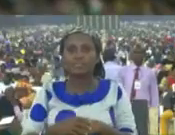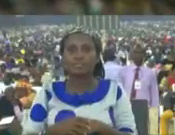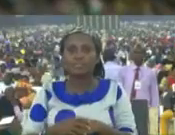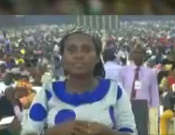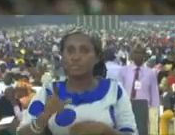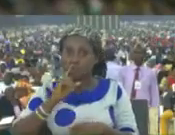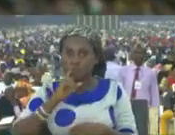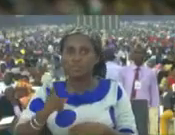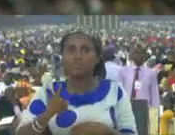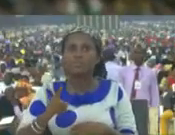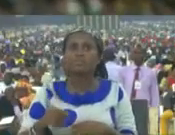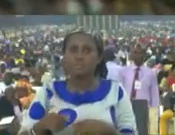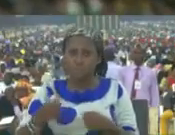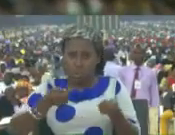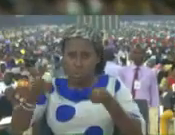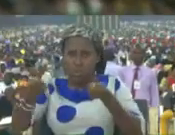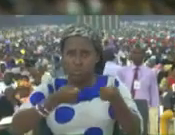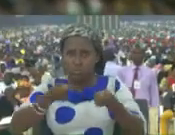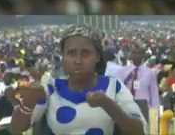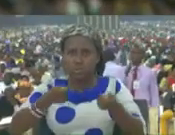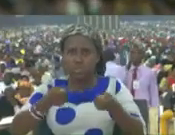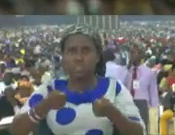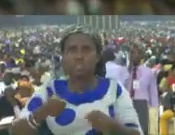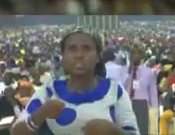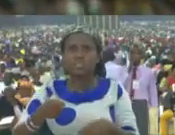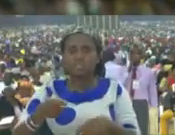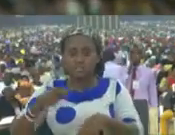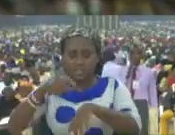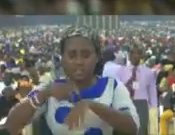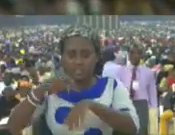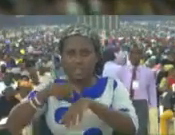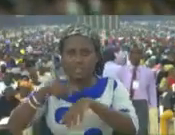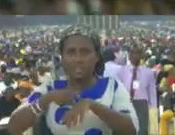automatically then controls seasons.